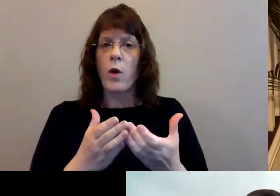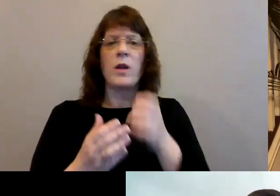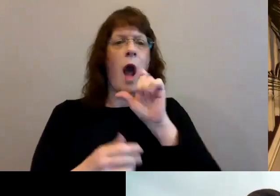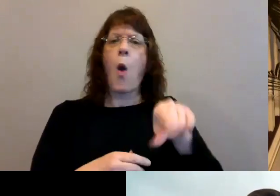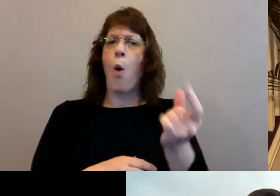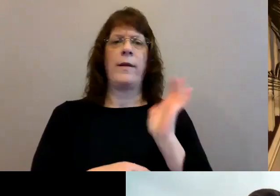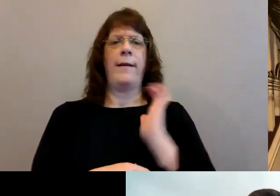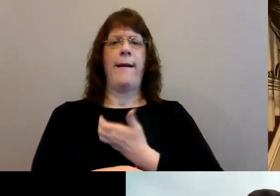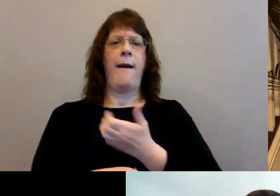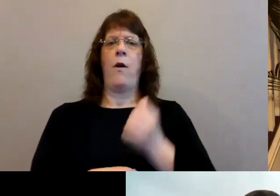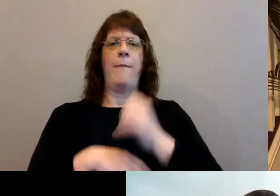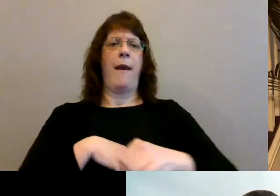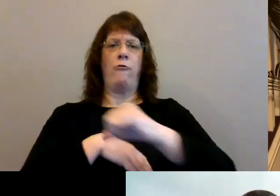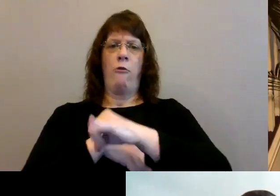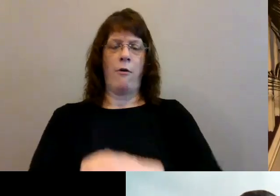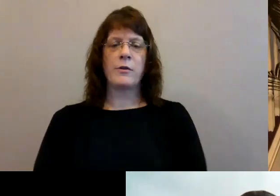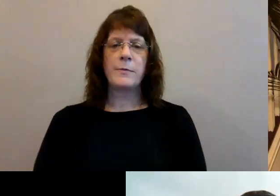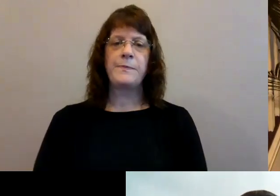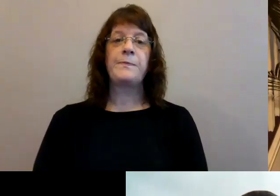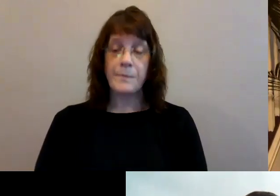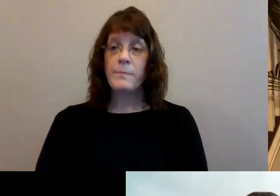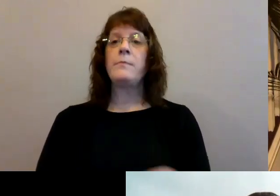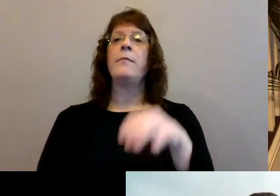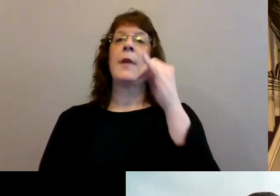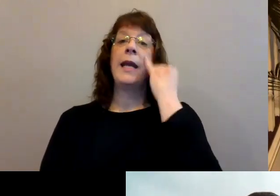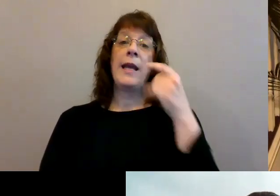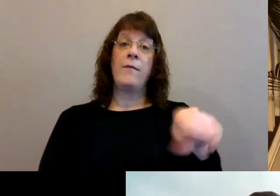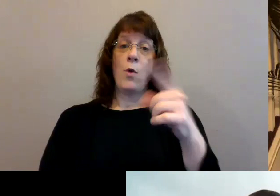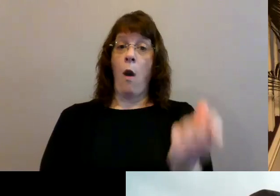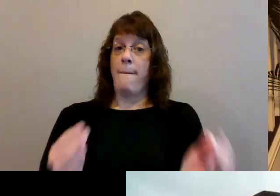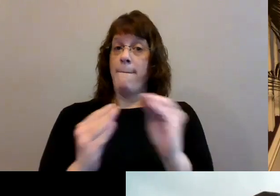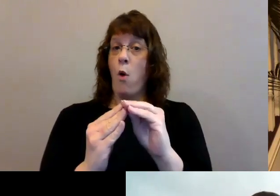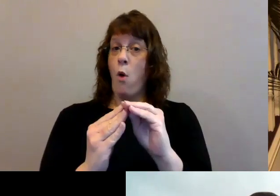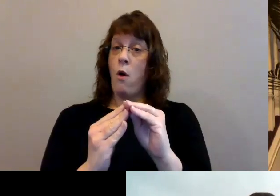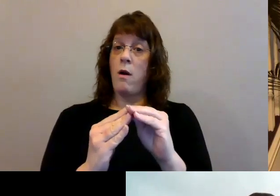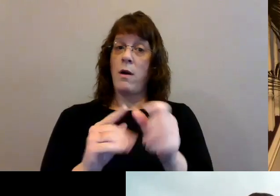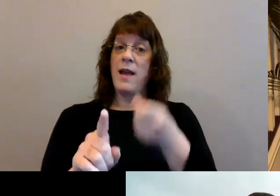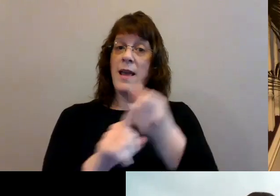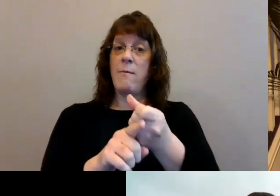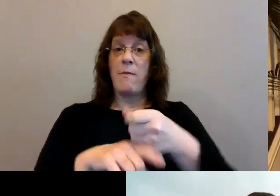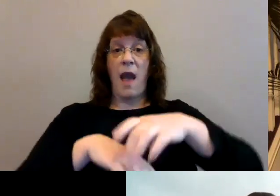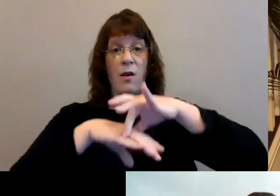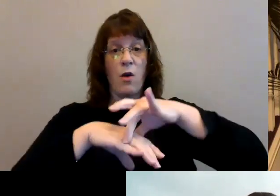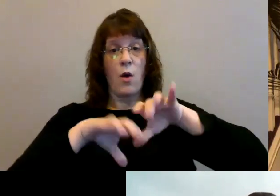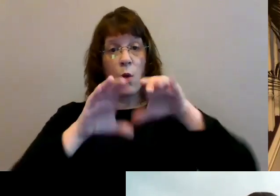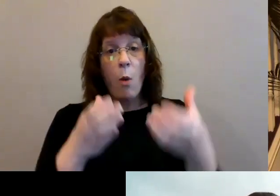Well, there's a lot of, if you want to have like more an impact on a global scale, you can